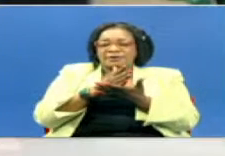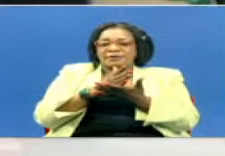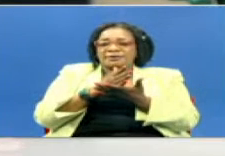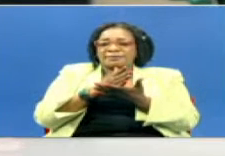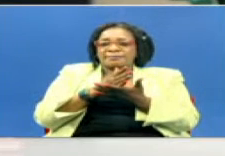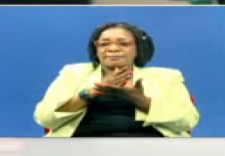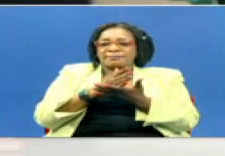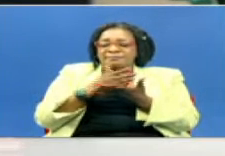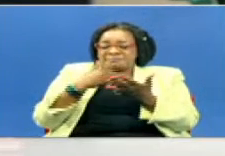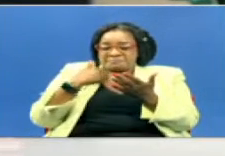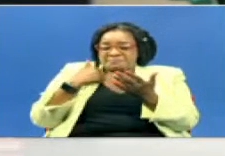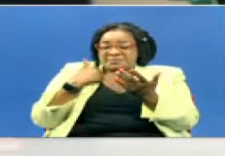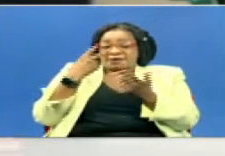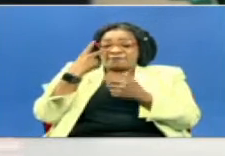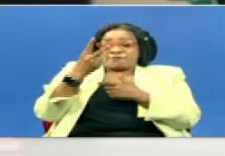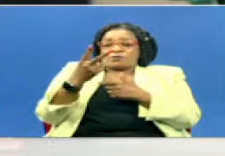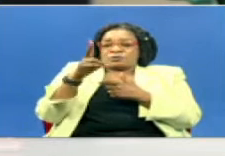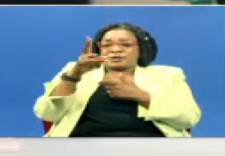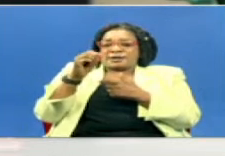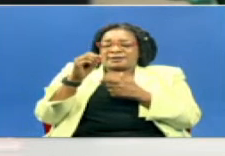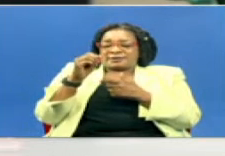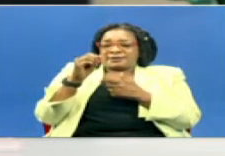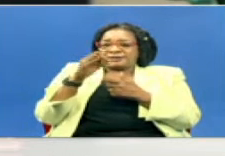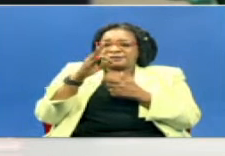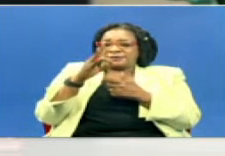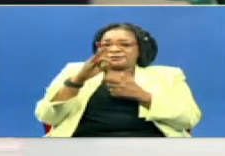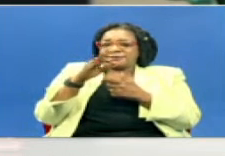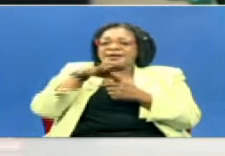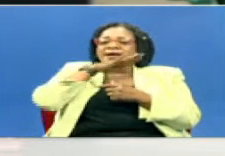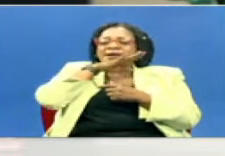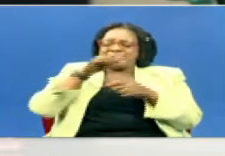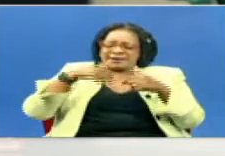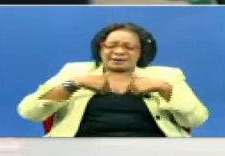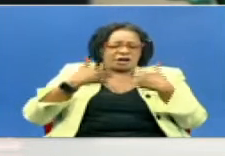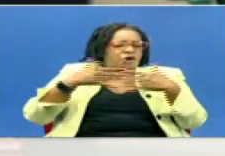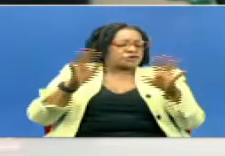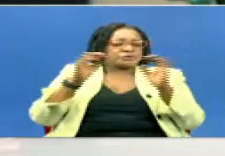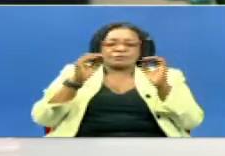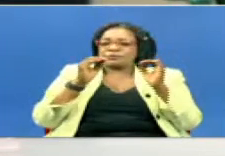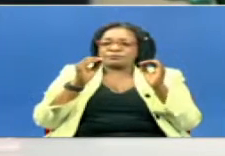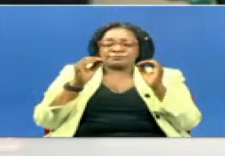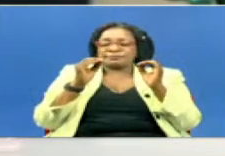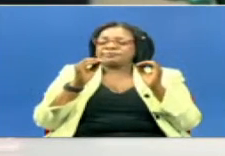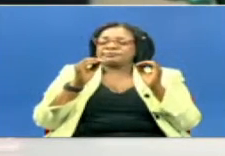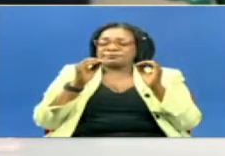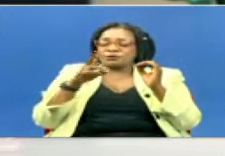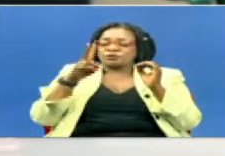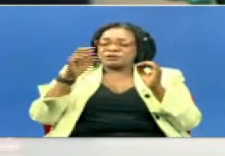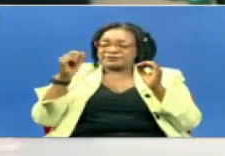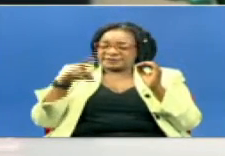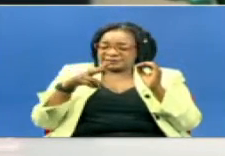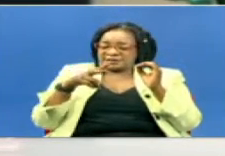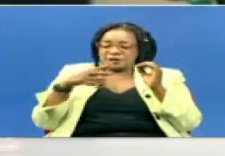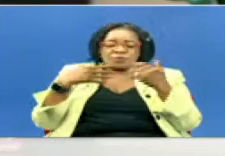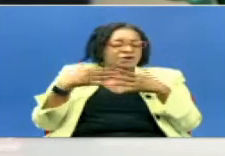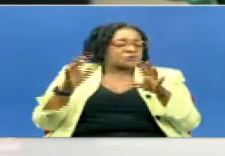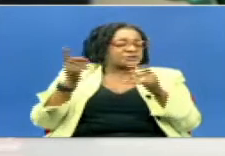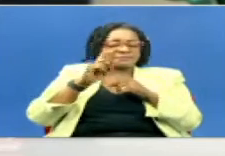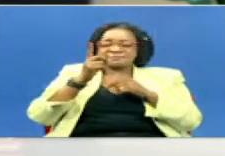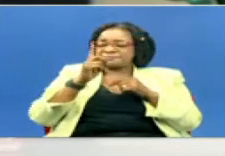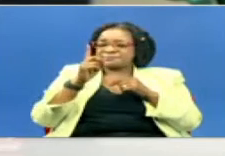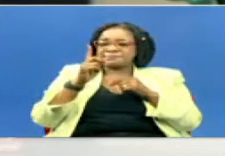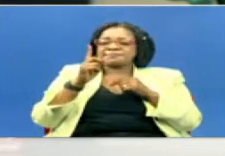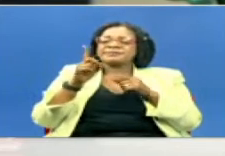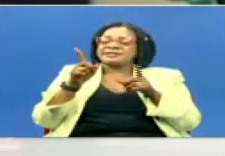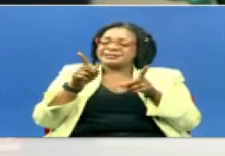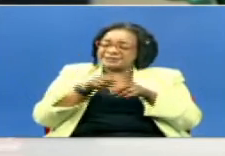view personally that 2013 elections, Raila and I did not lose. I hold the view that in 2017, we didn't lose. I hold